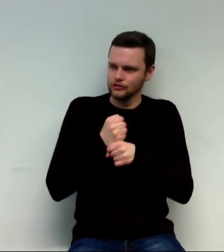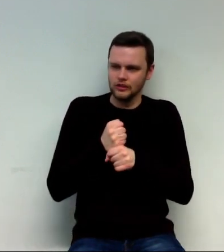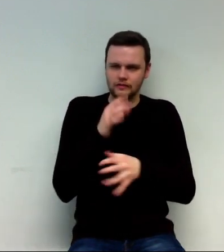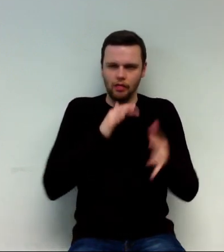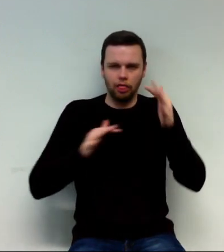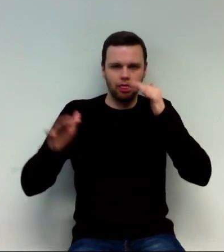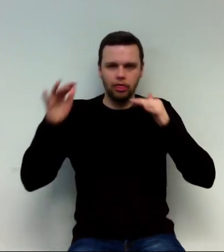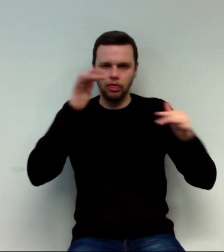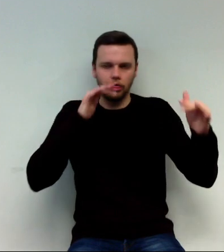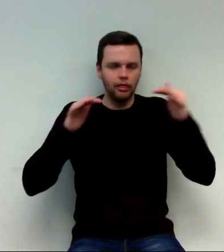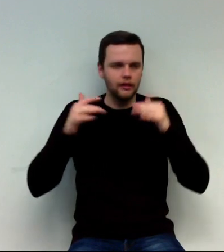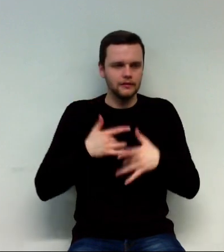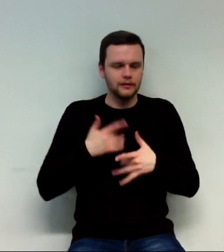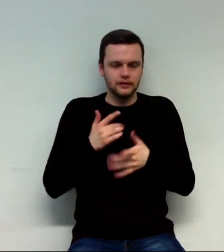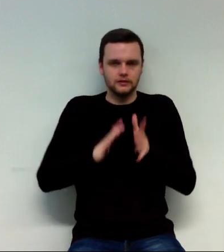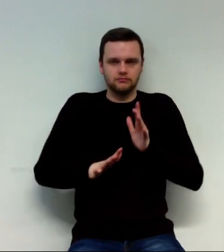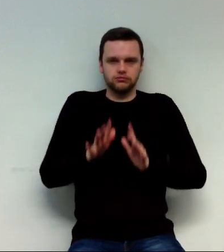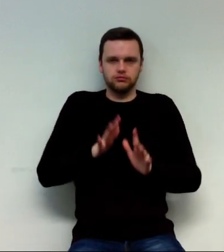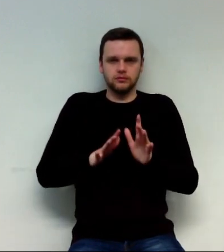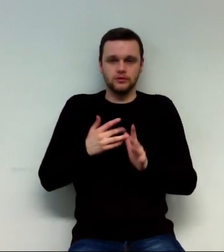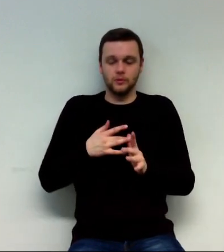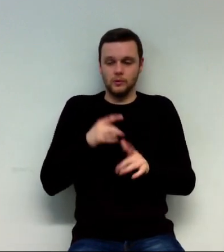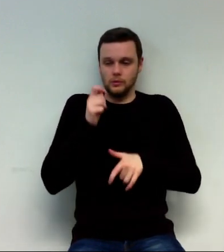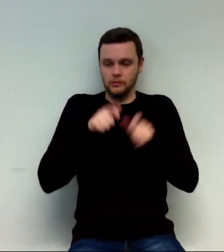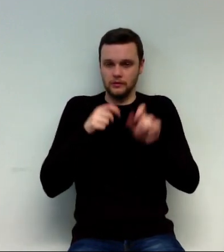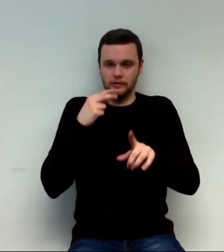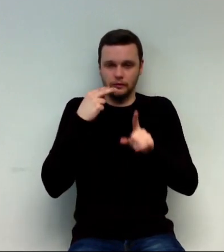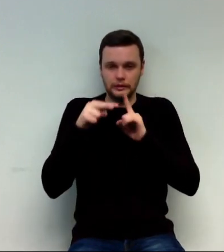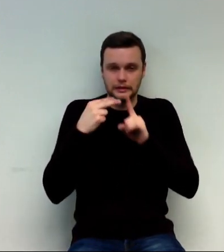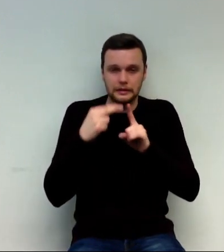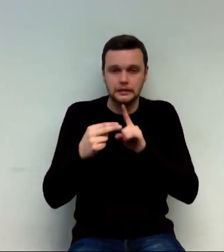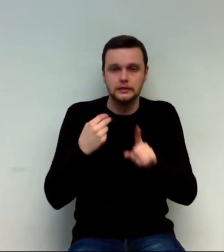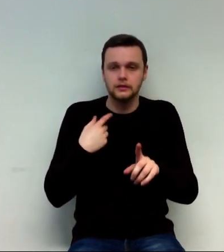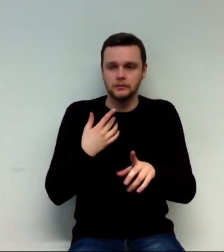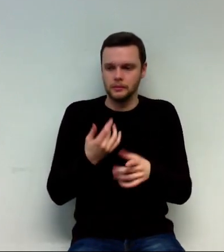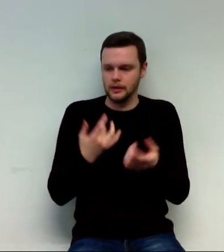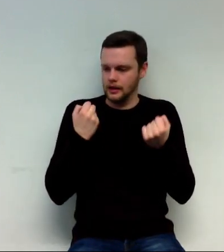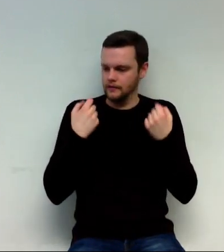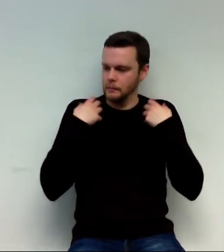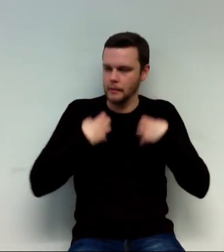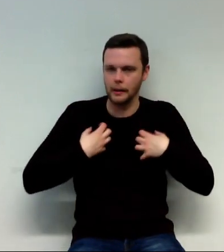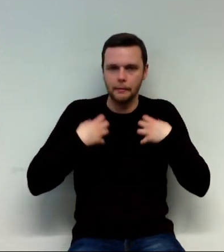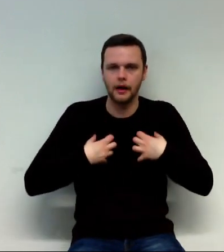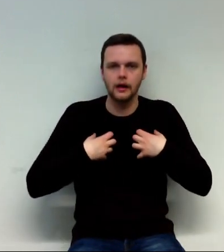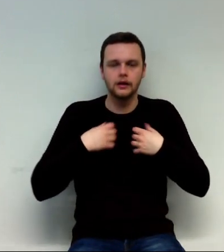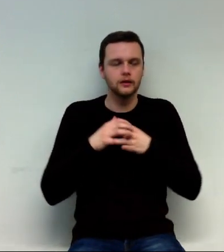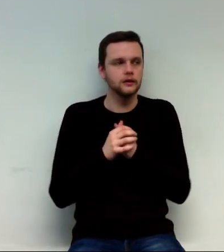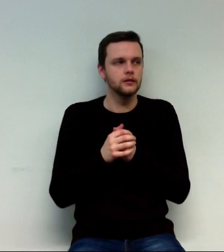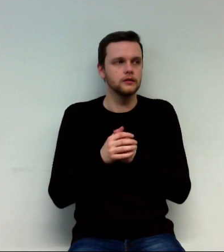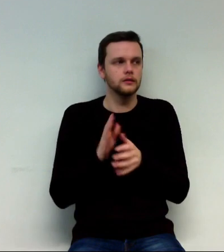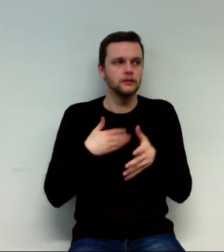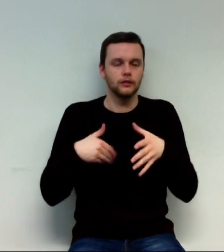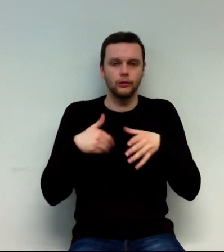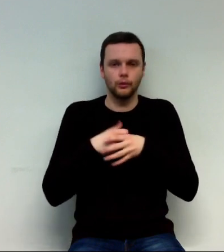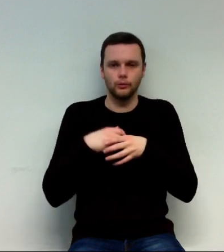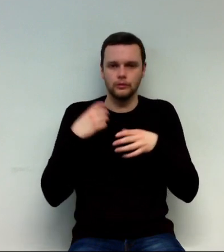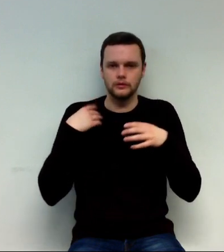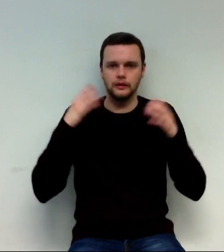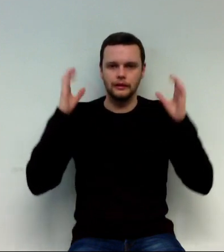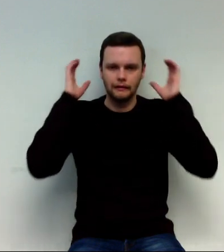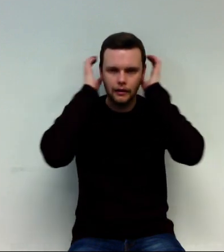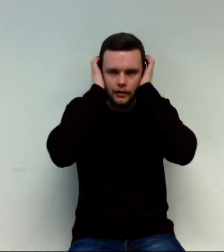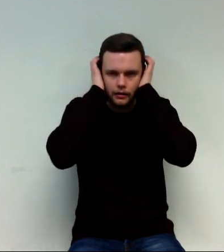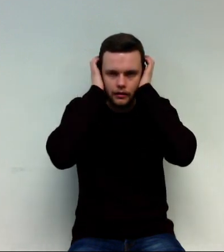level. So a lot of autistic people would borrow the backpacks last year. They include ear